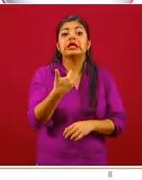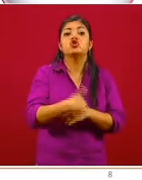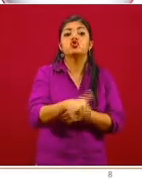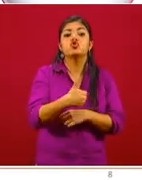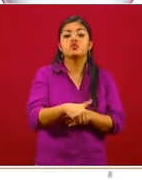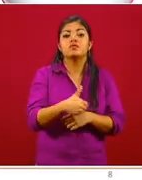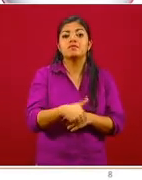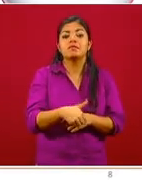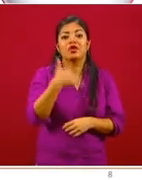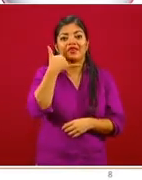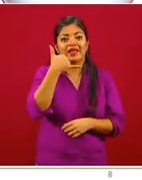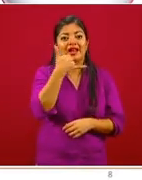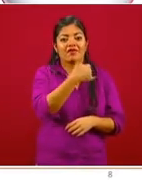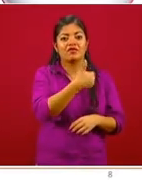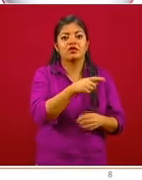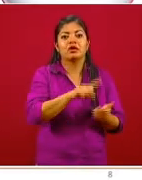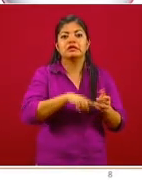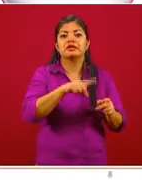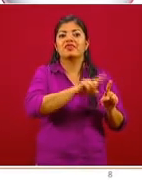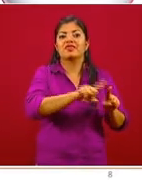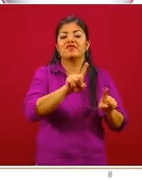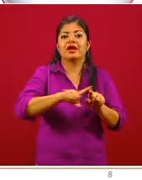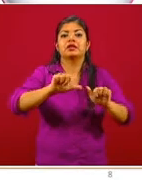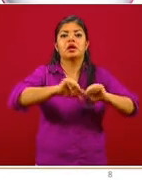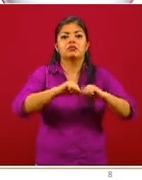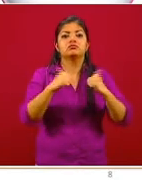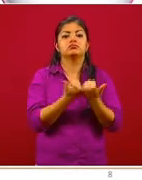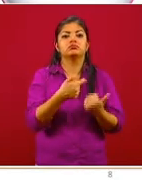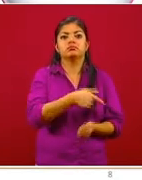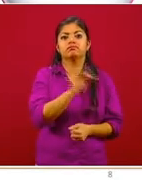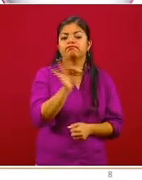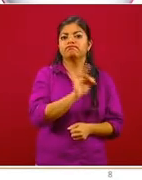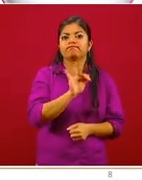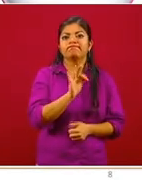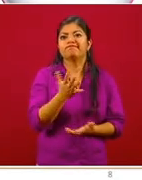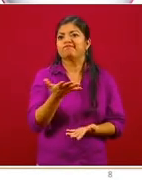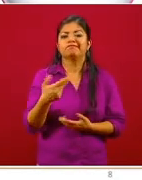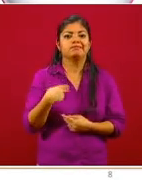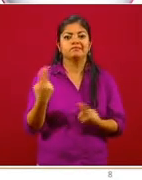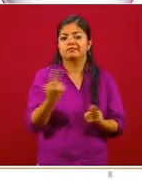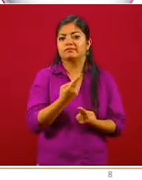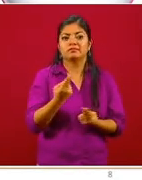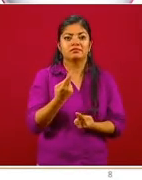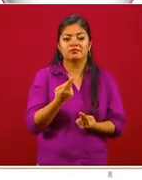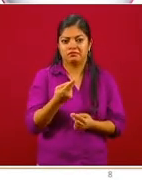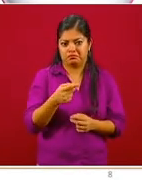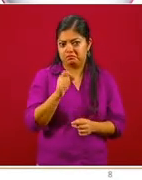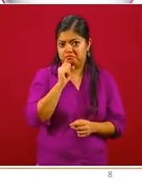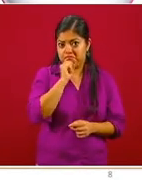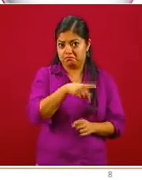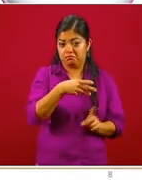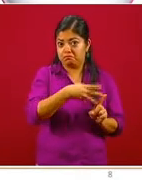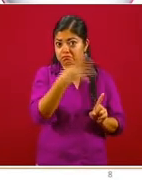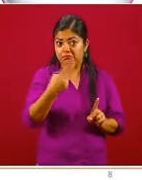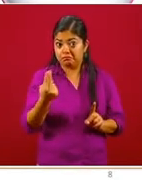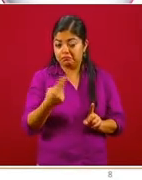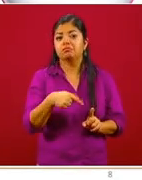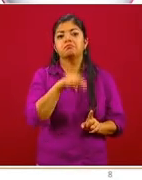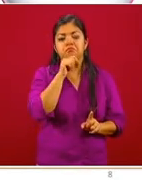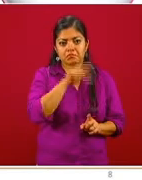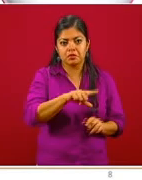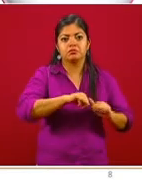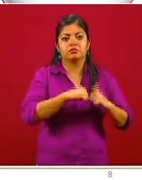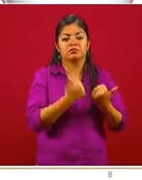The guide also has updated telephone numbers for civil society organizations where anybody from